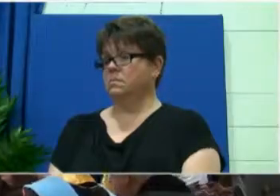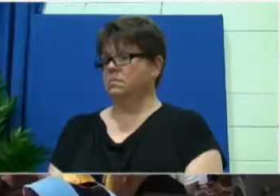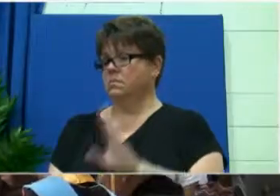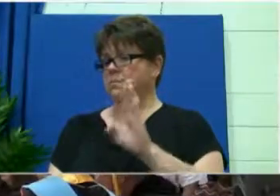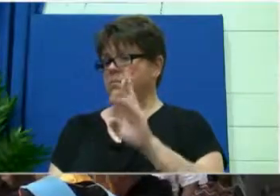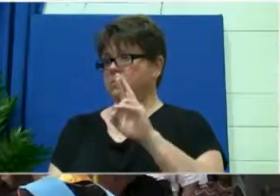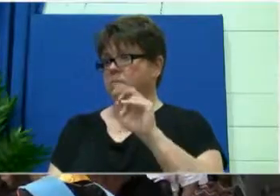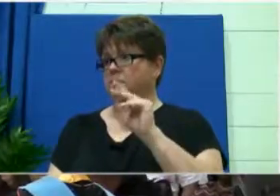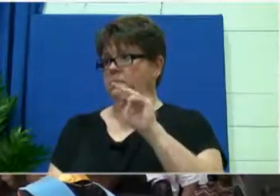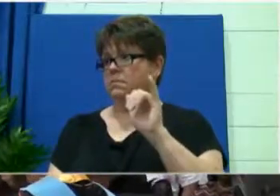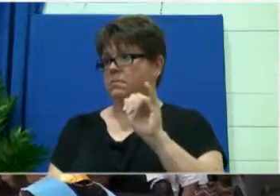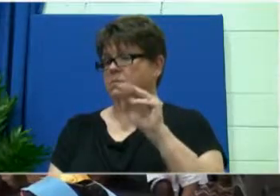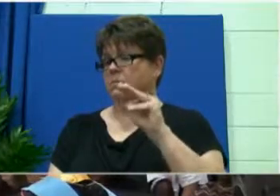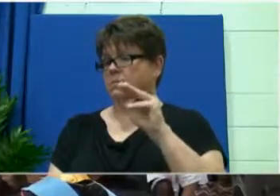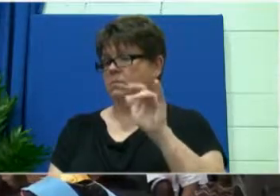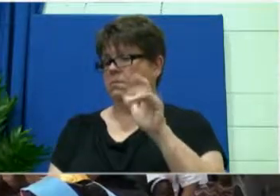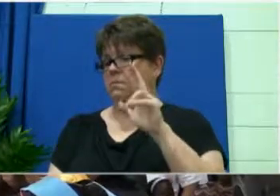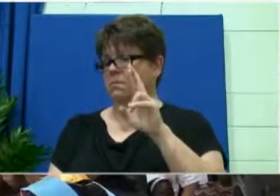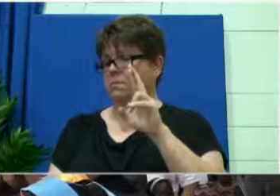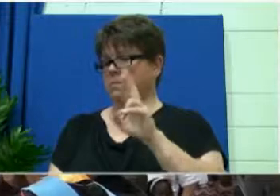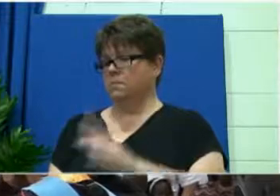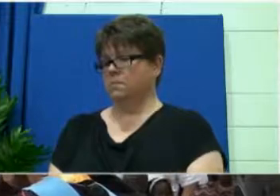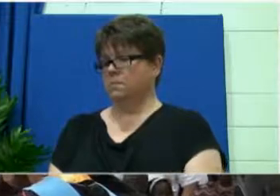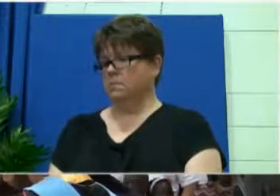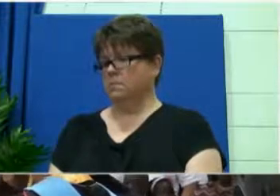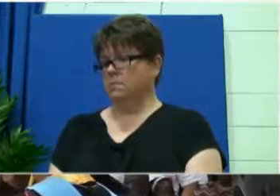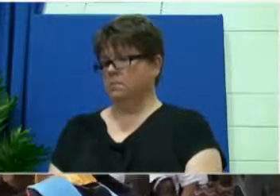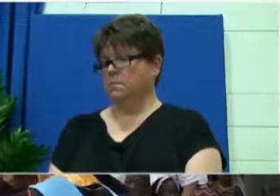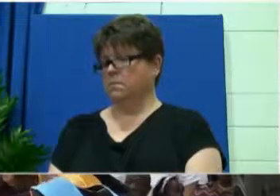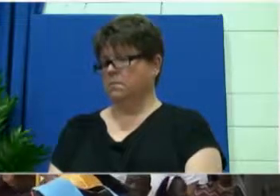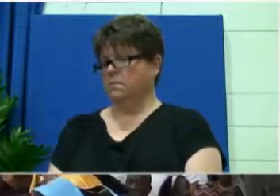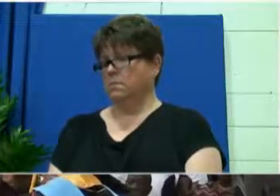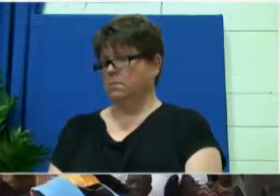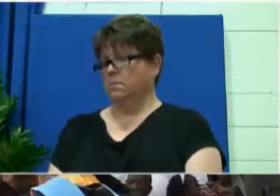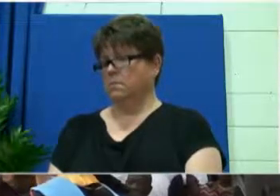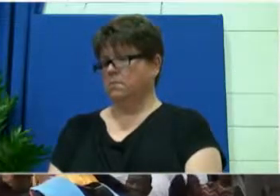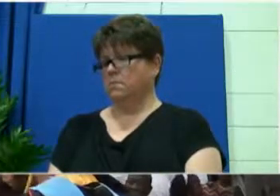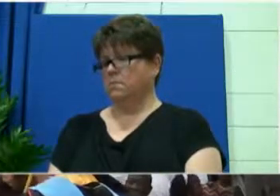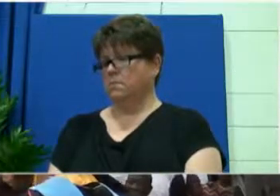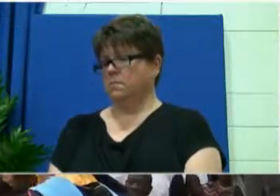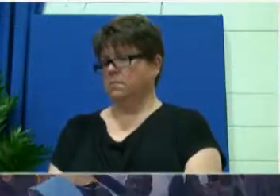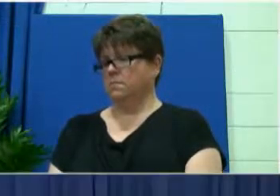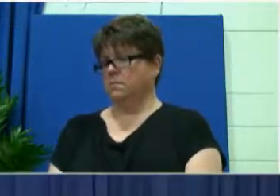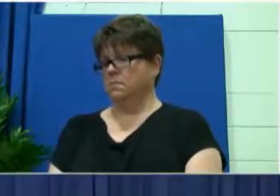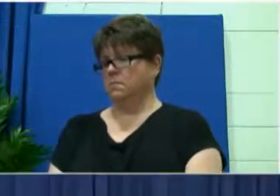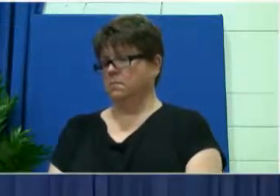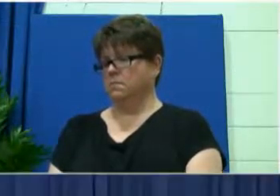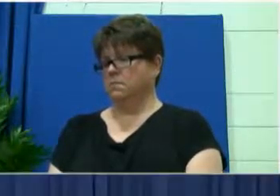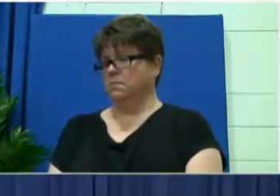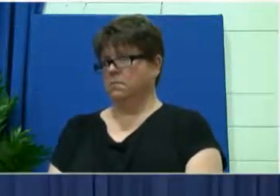Brittany Marie Meyer, magna cum laude, Phi Theta Kappa, Associate in Science.